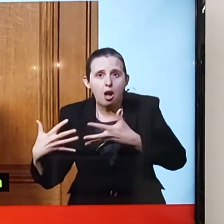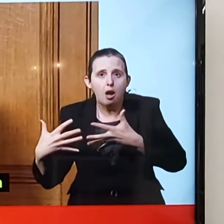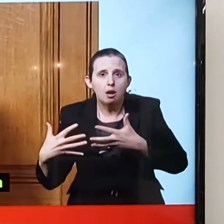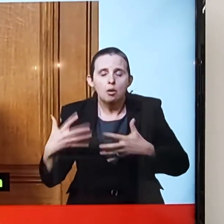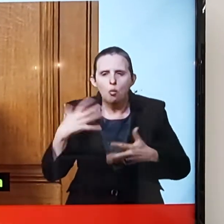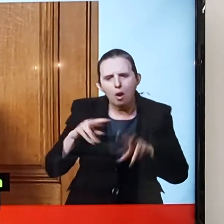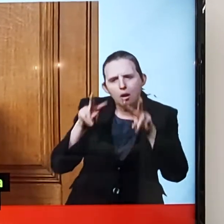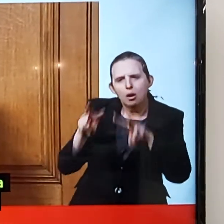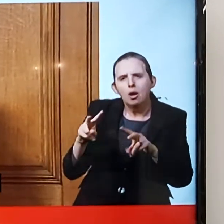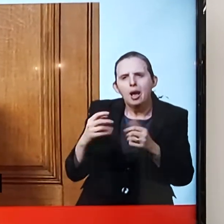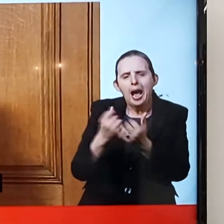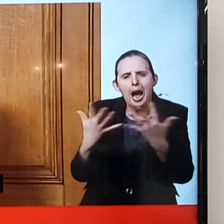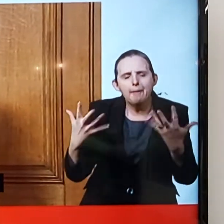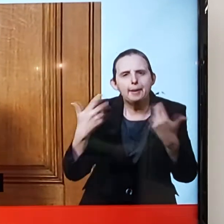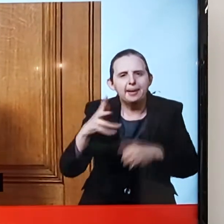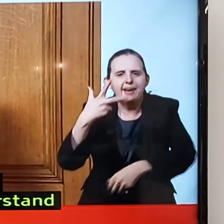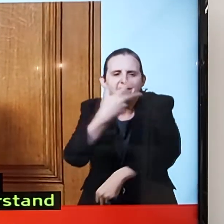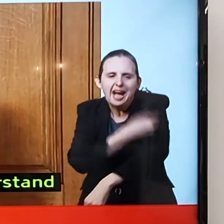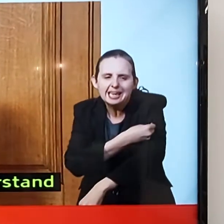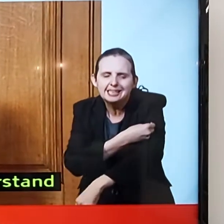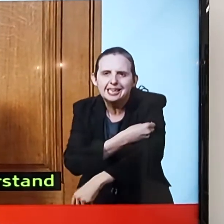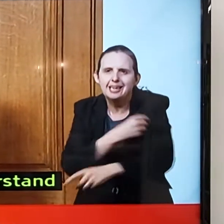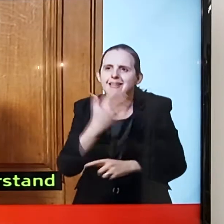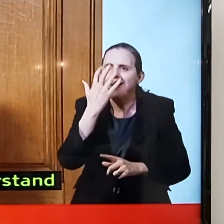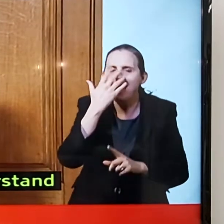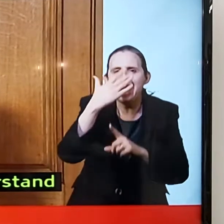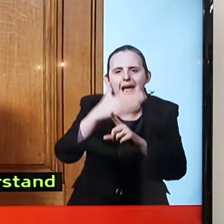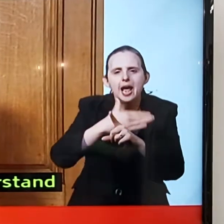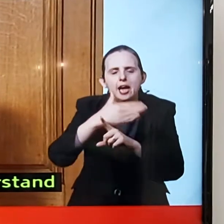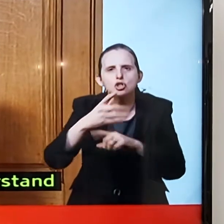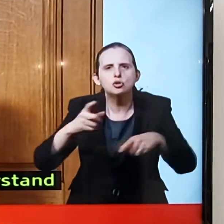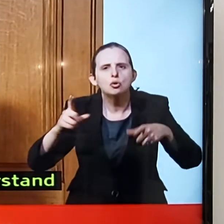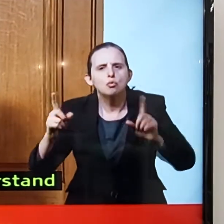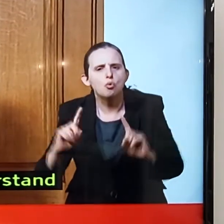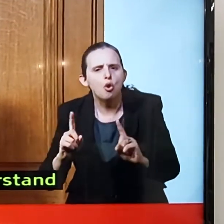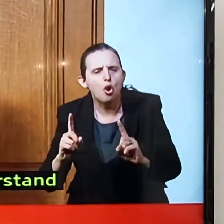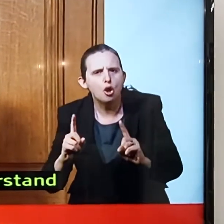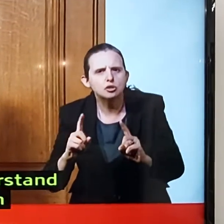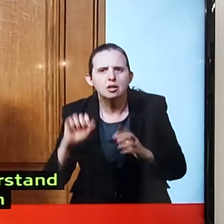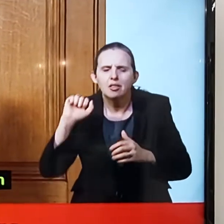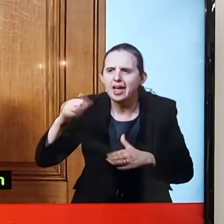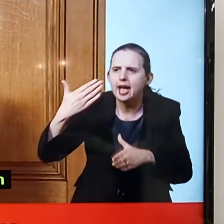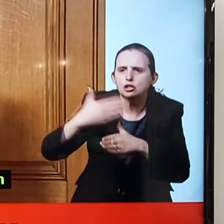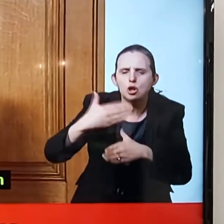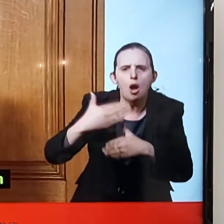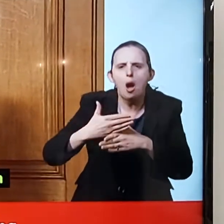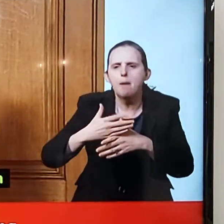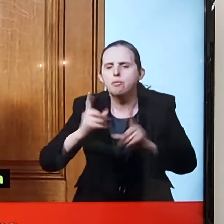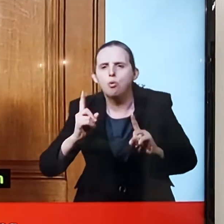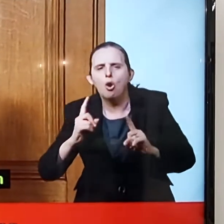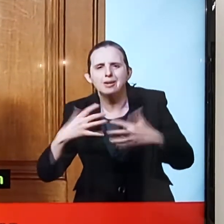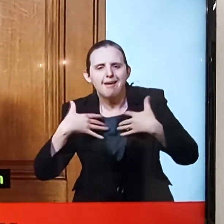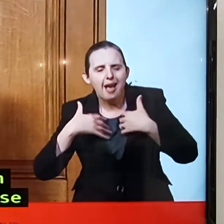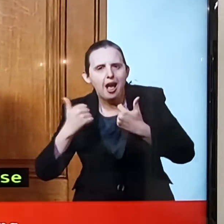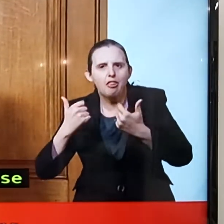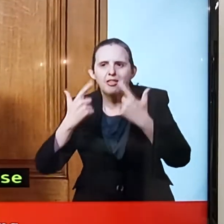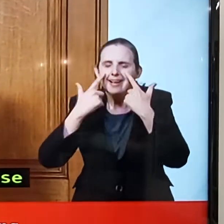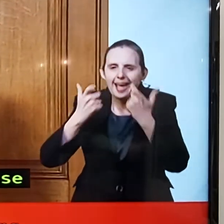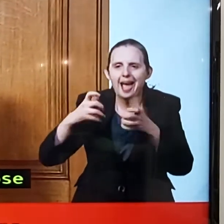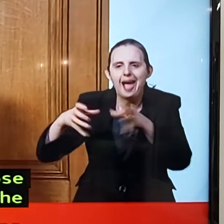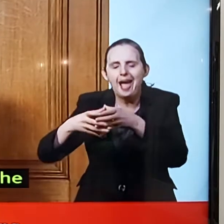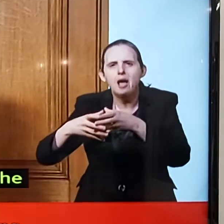ages of those individuals, where they live, the sorts of roles they're doing in the health and care sector, and that information is starting to flow. It's